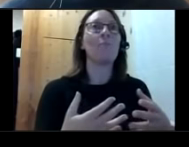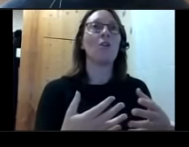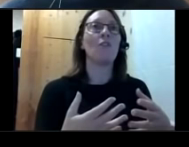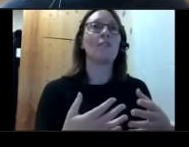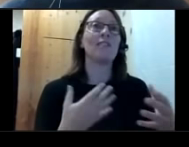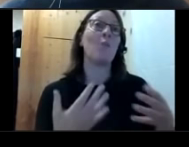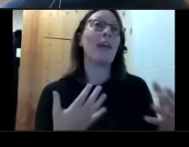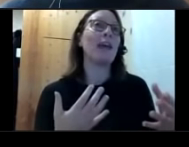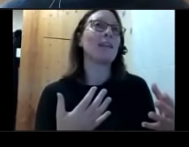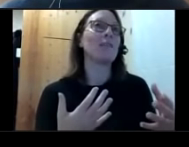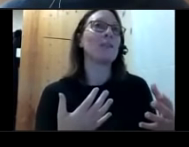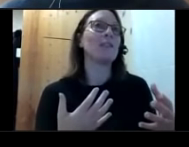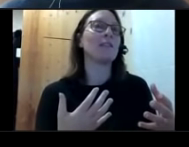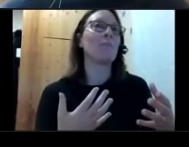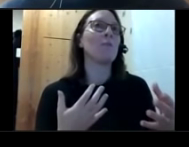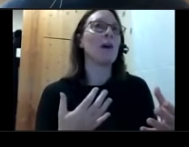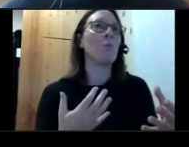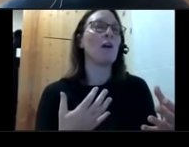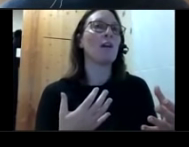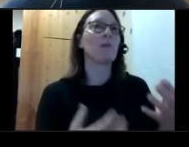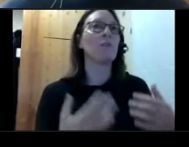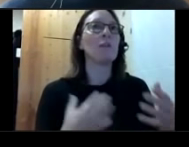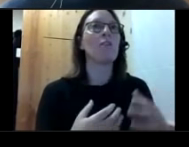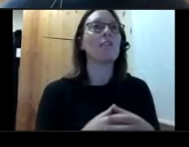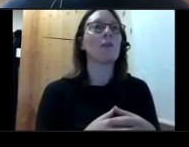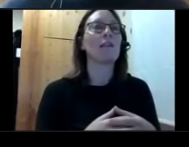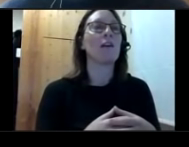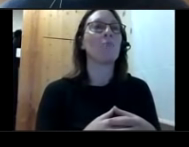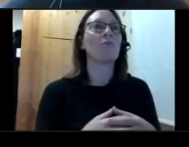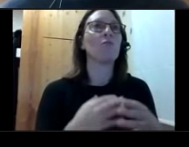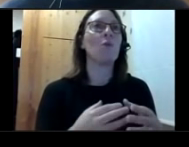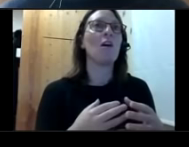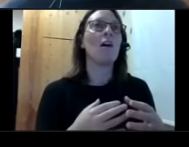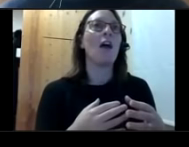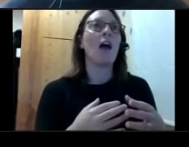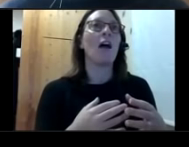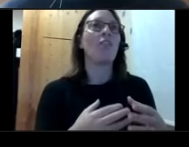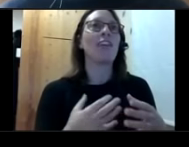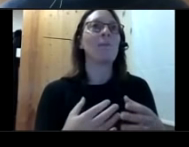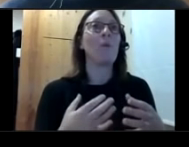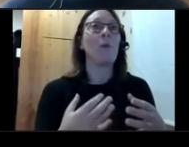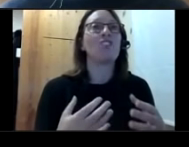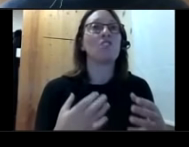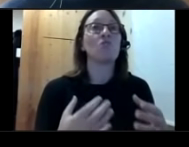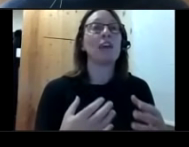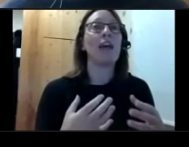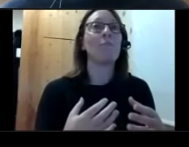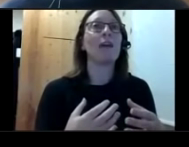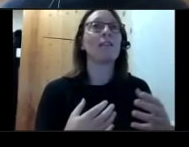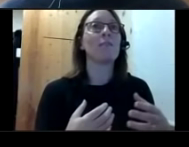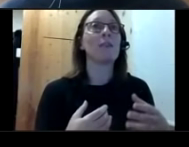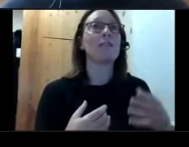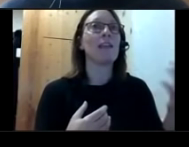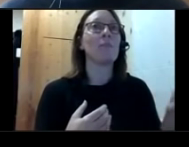government, to the Cabinet Office, as a way an accessibility statement might work, because we know they're doing examples. So if you are thinking about, well, actually, what should I have in